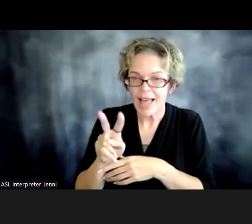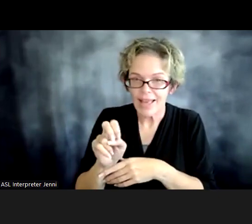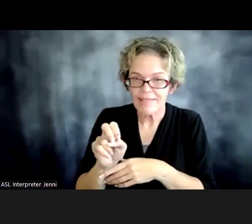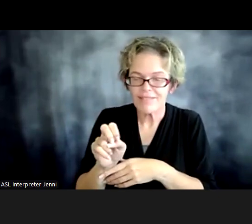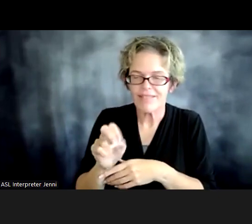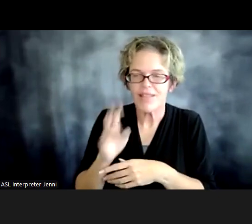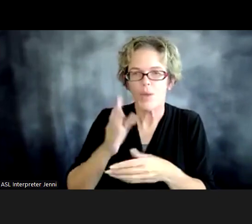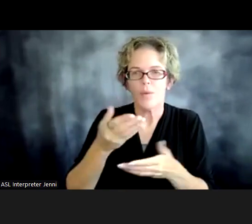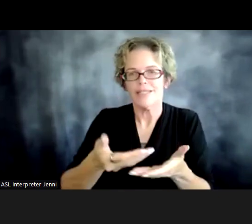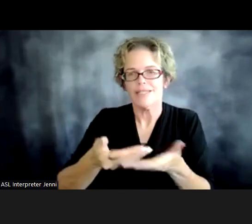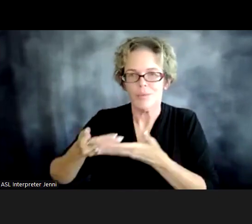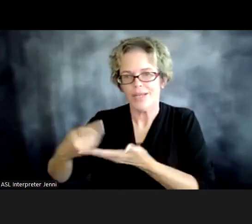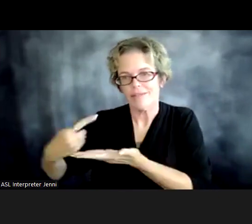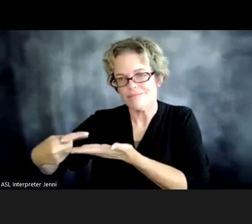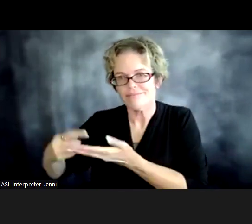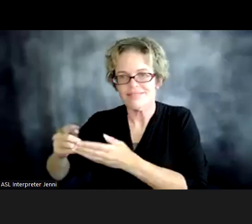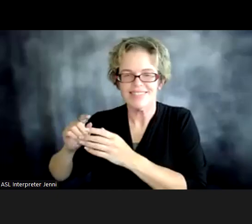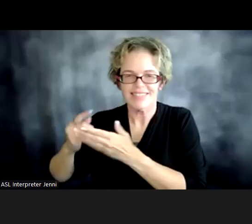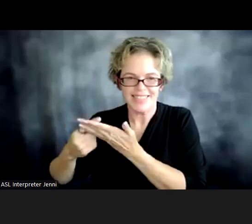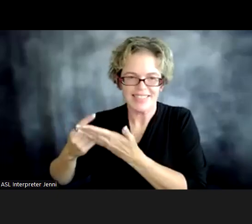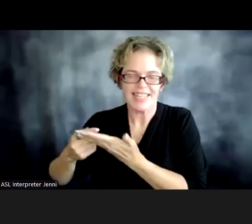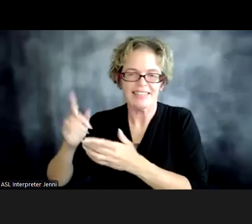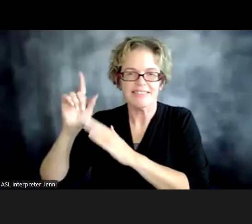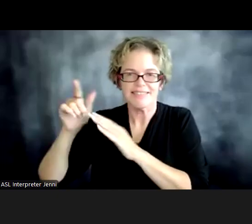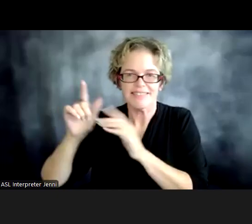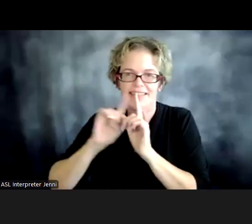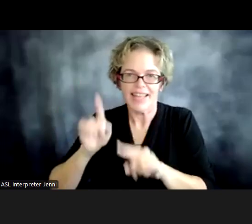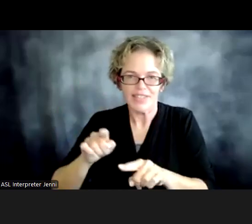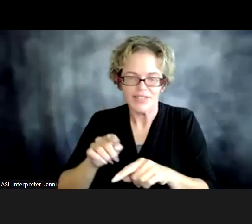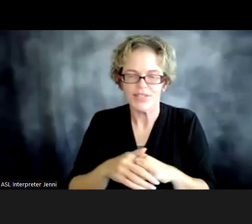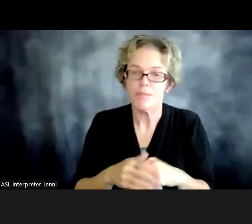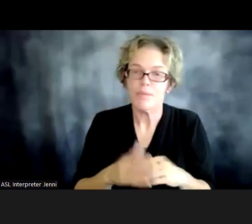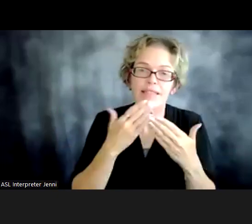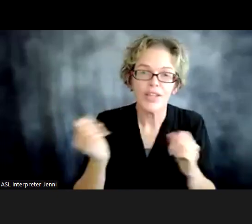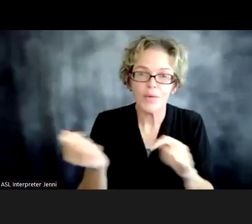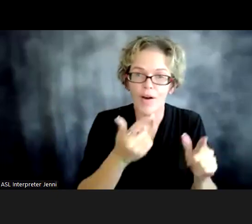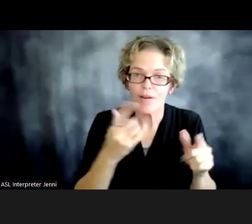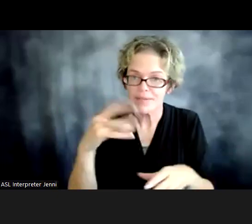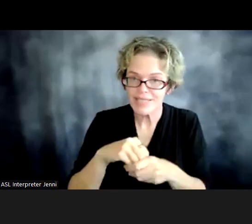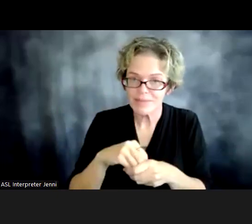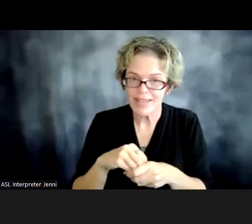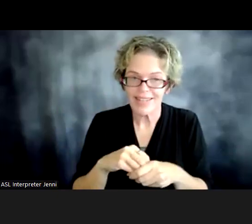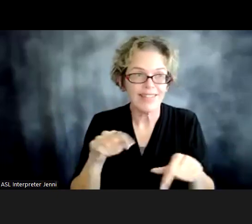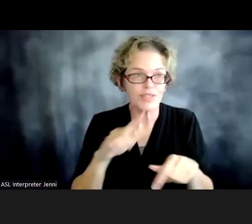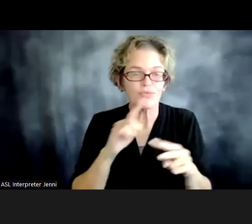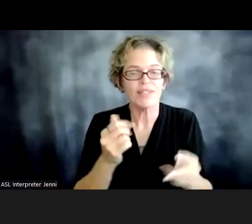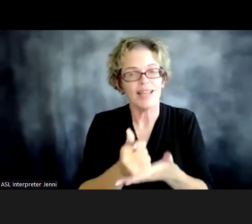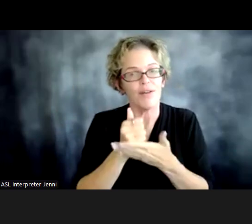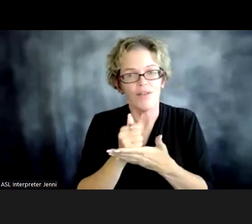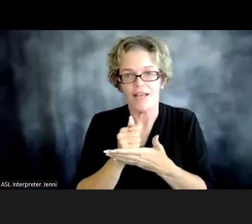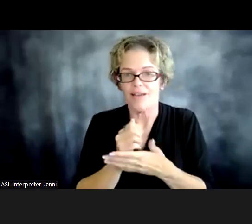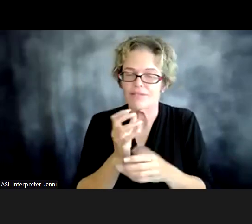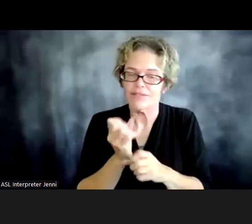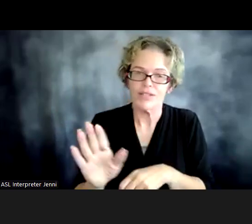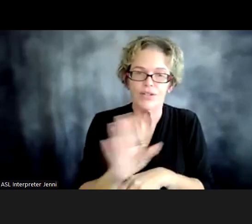to answer with the FAQ. But again, just wanted to thank you all today for participating. This was really helpful for us to get additional